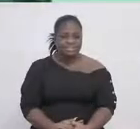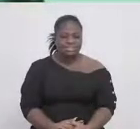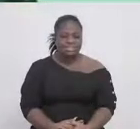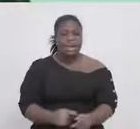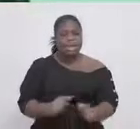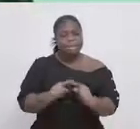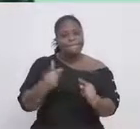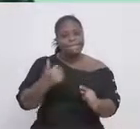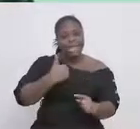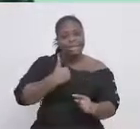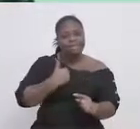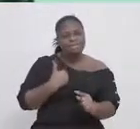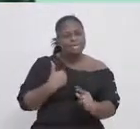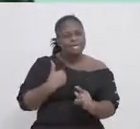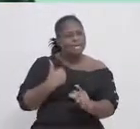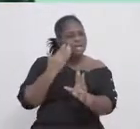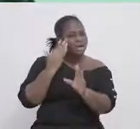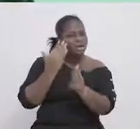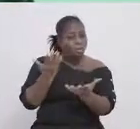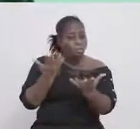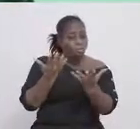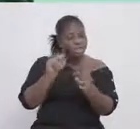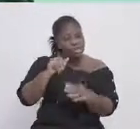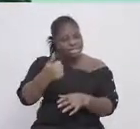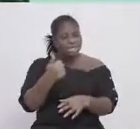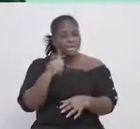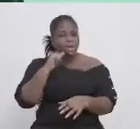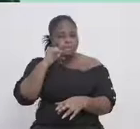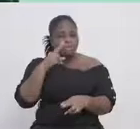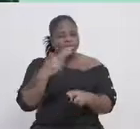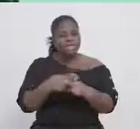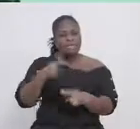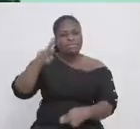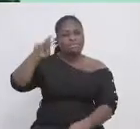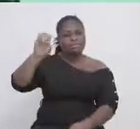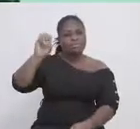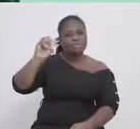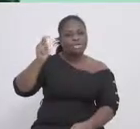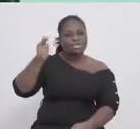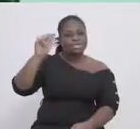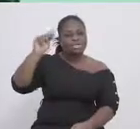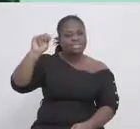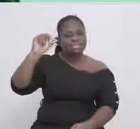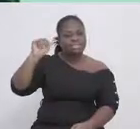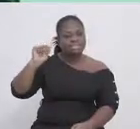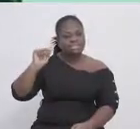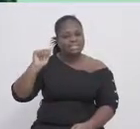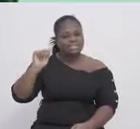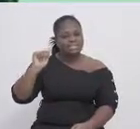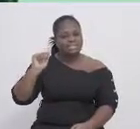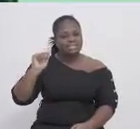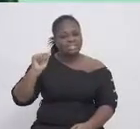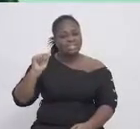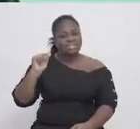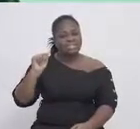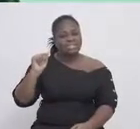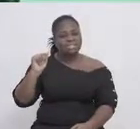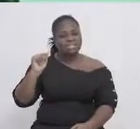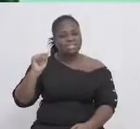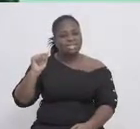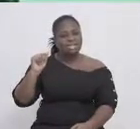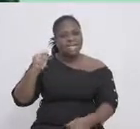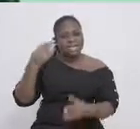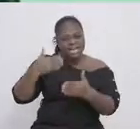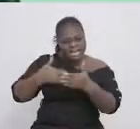But we're also expecting Regina Honu. She's the founder of Soronko Academy. And Soronko Academy is